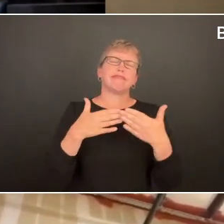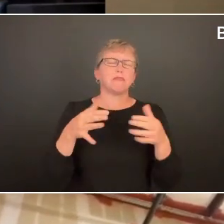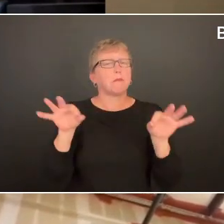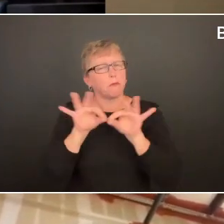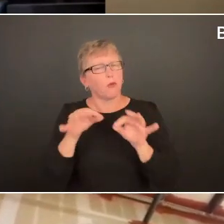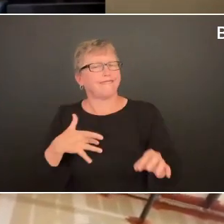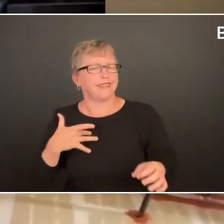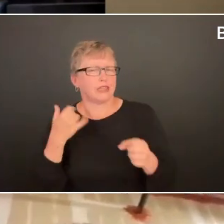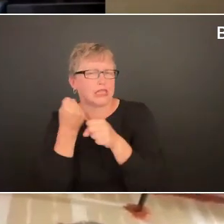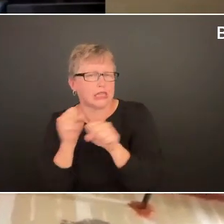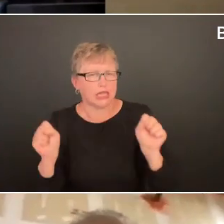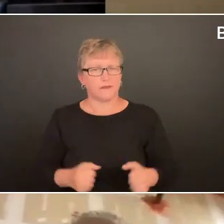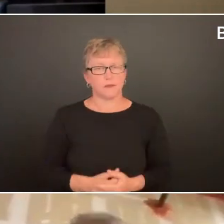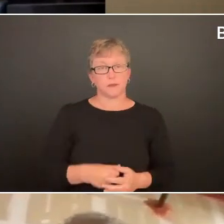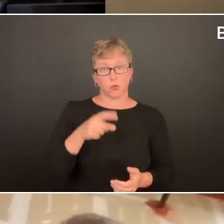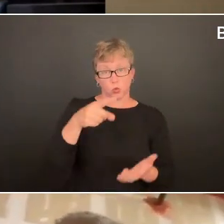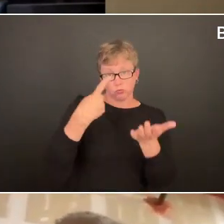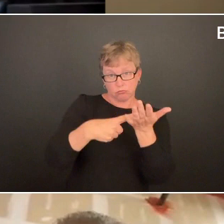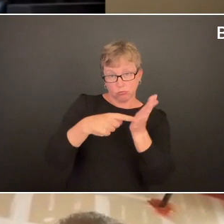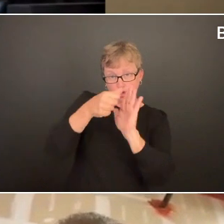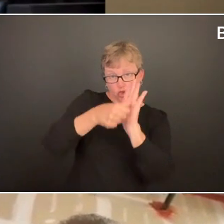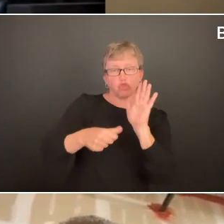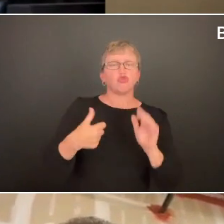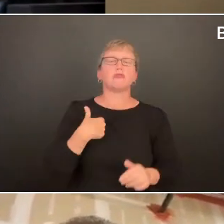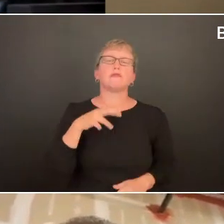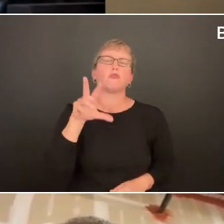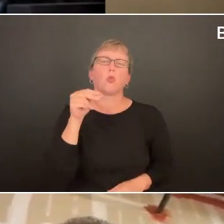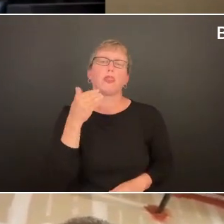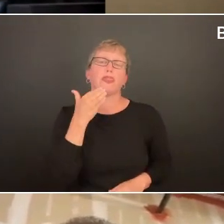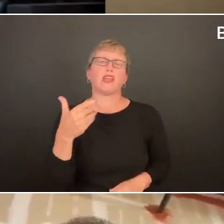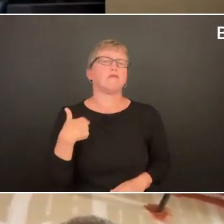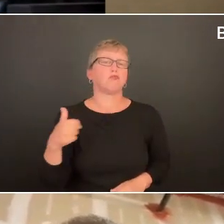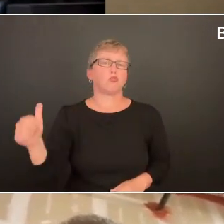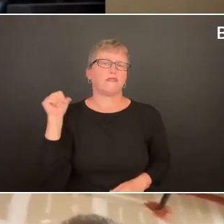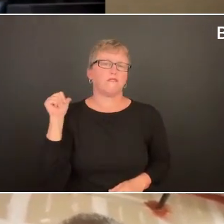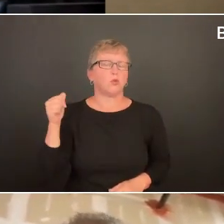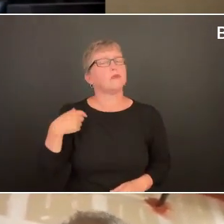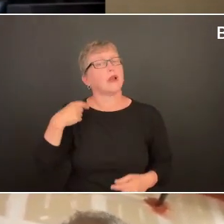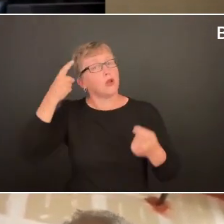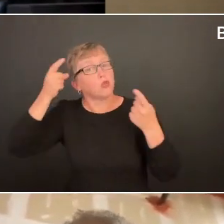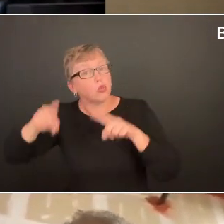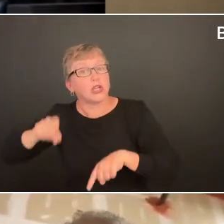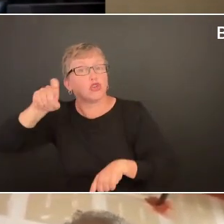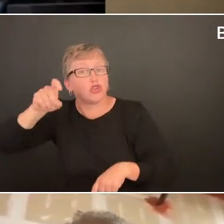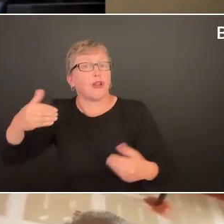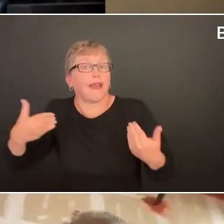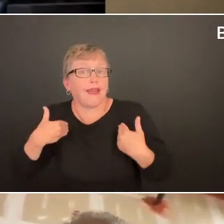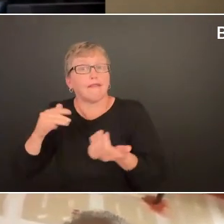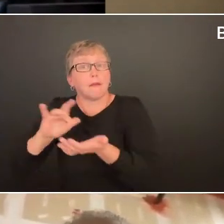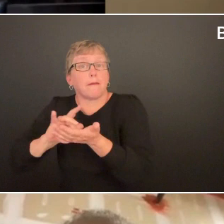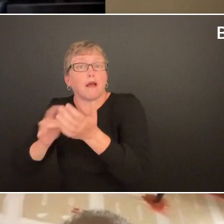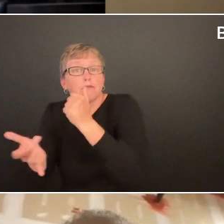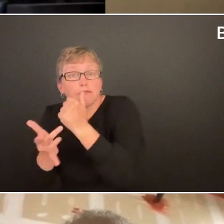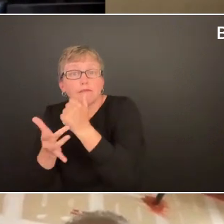things, even if there isn't, you know, medical interventions. I mean, you talked about surgery. No way. No Absolutely